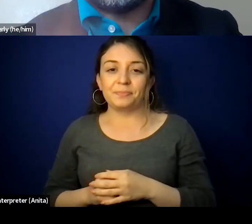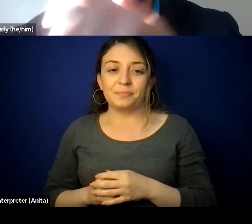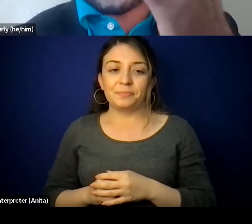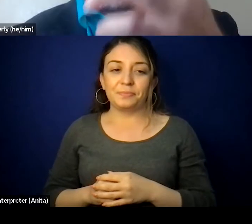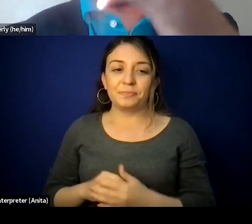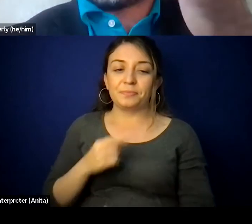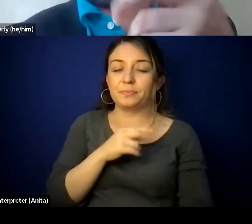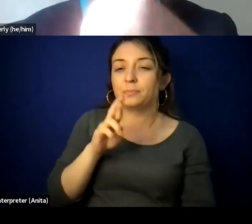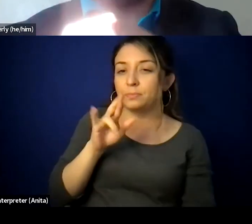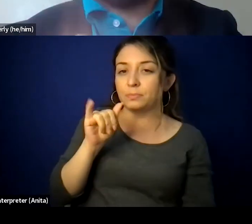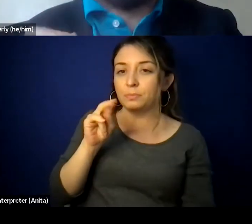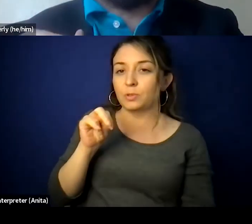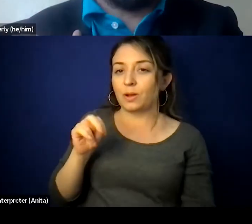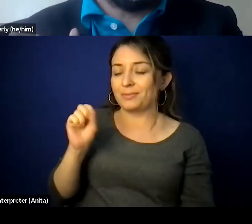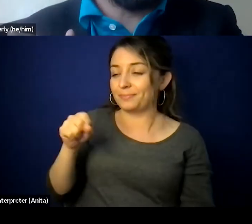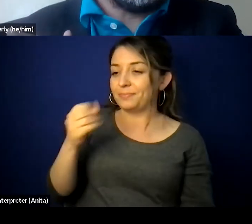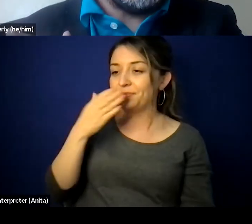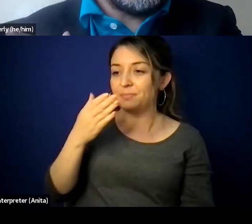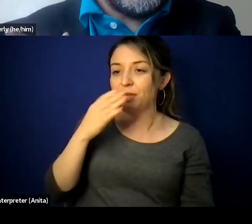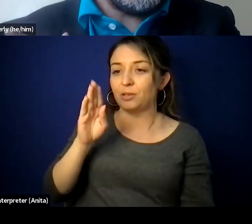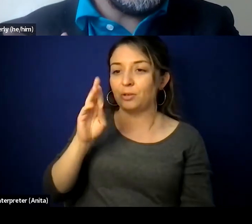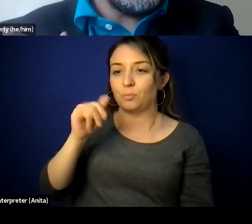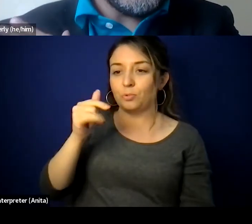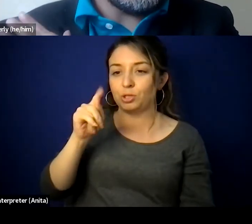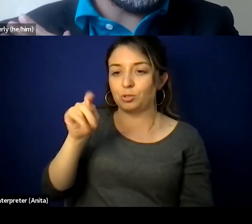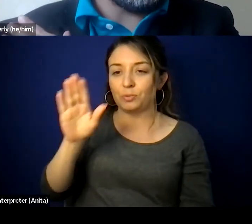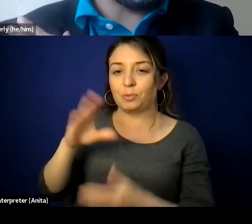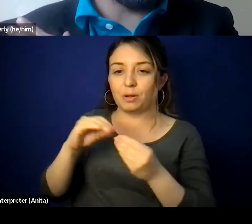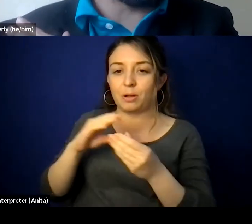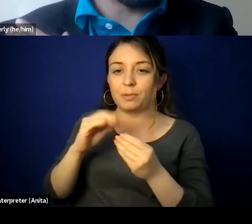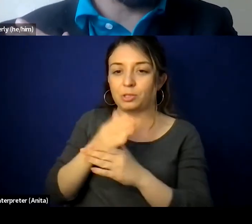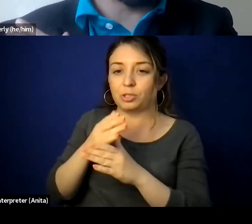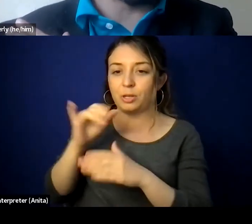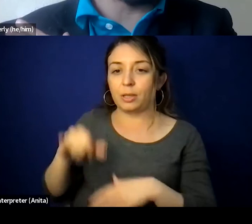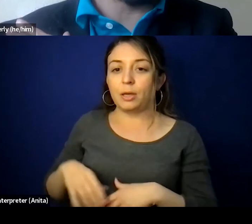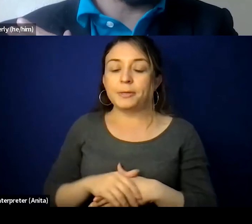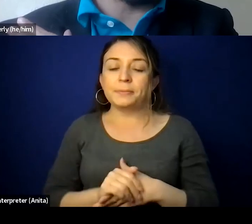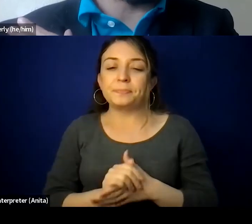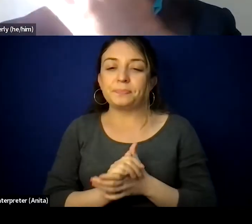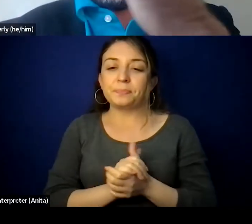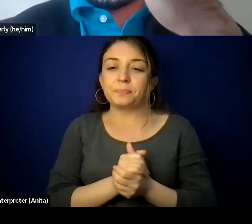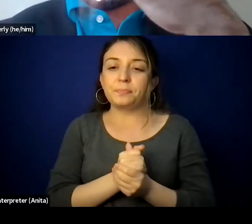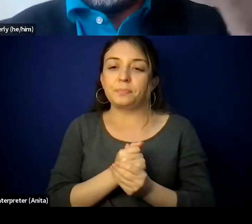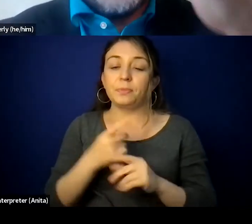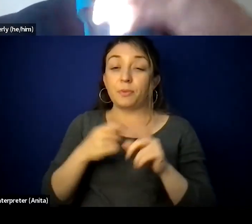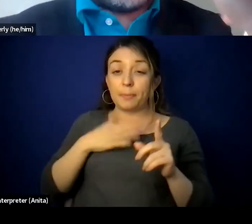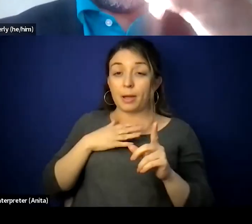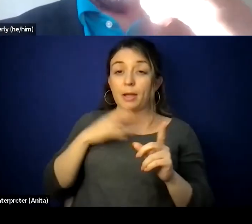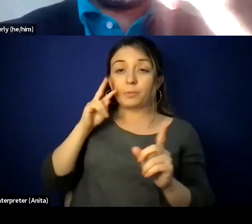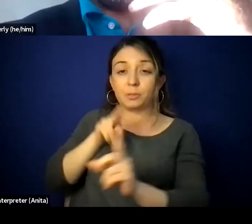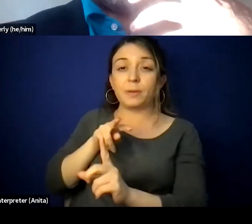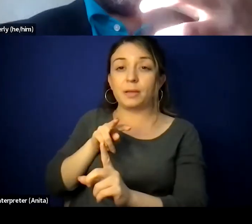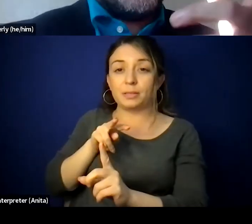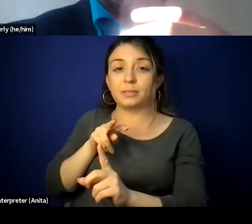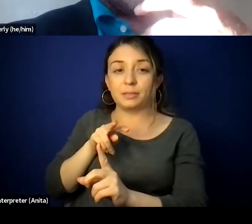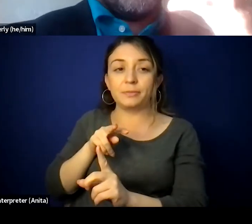I want to thank Bridgit for sharing that. I think from my perspective, and I think